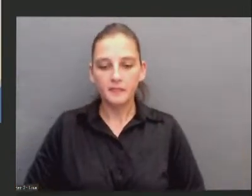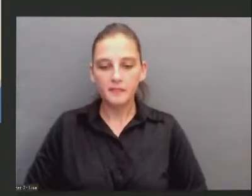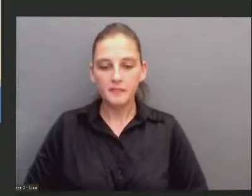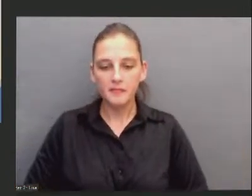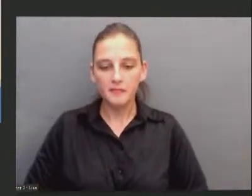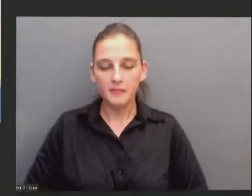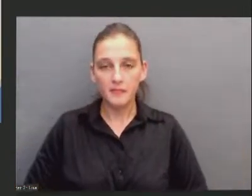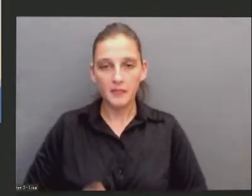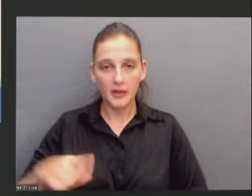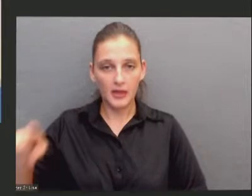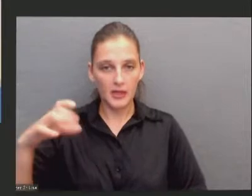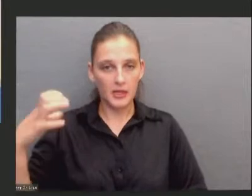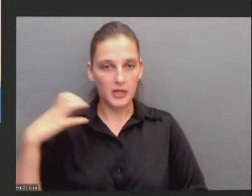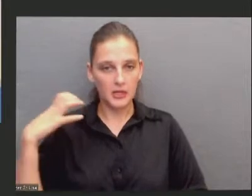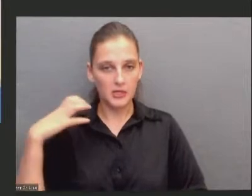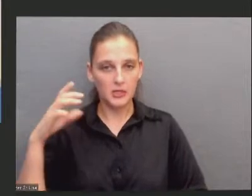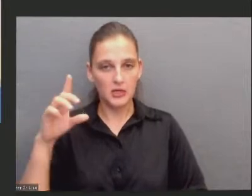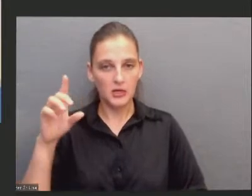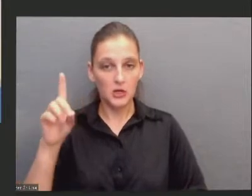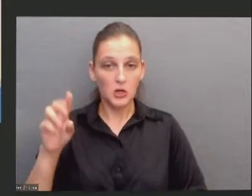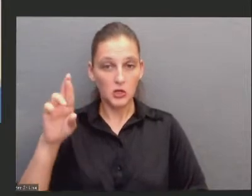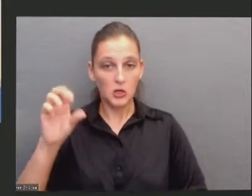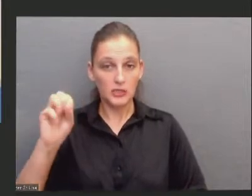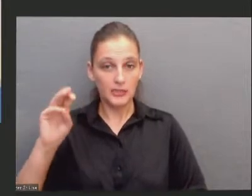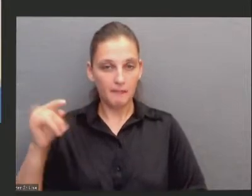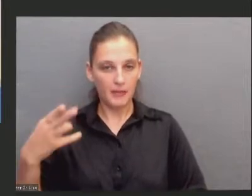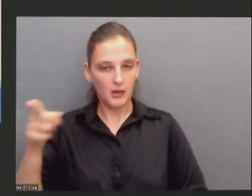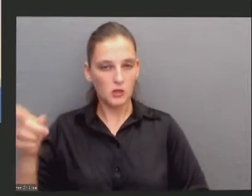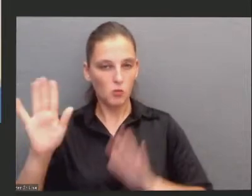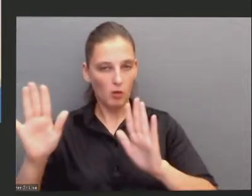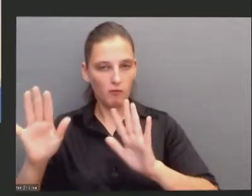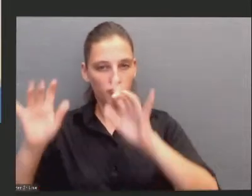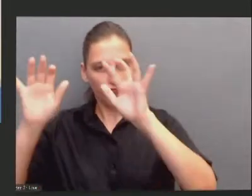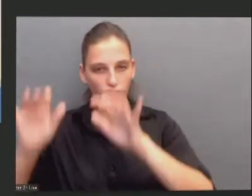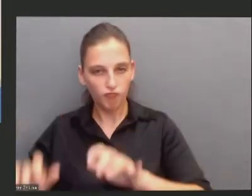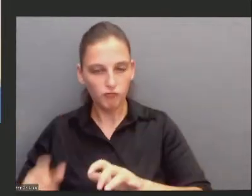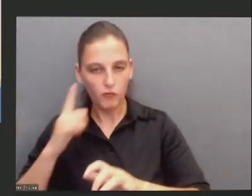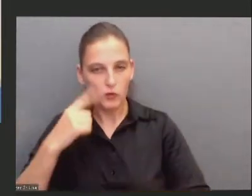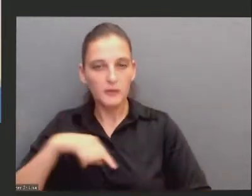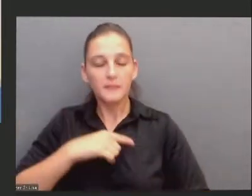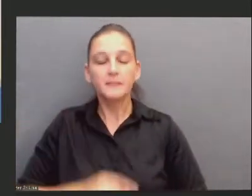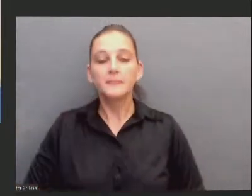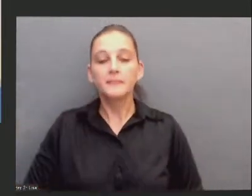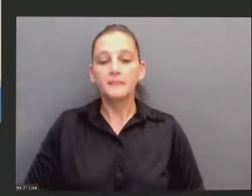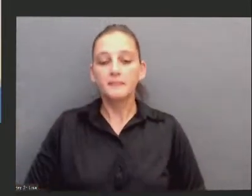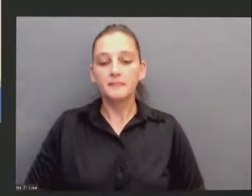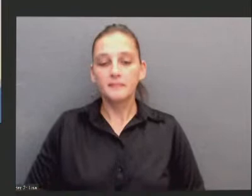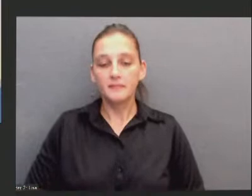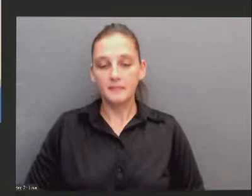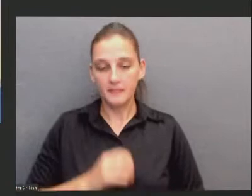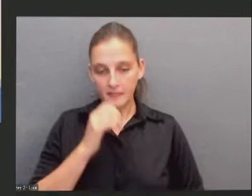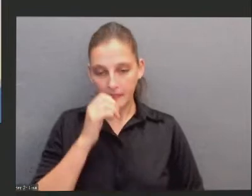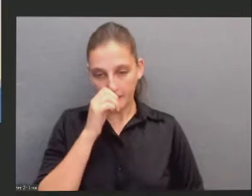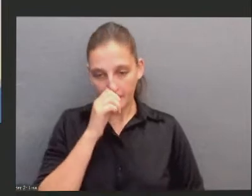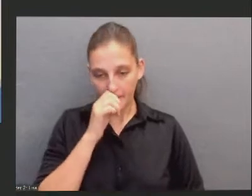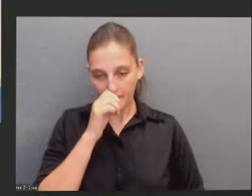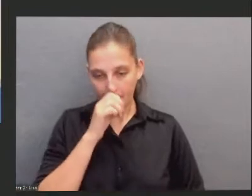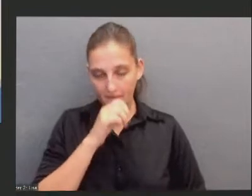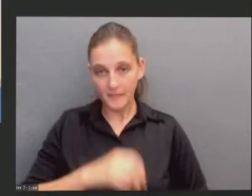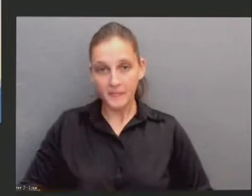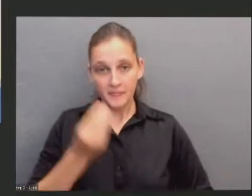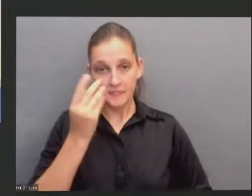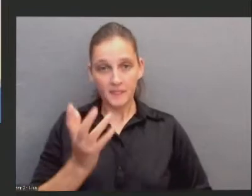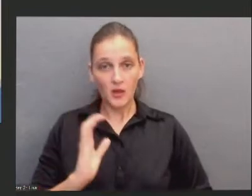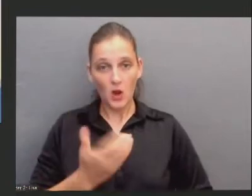our chair, Dr. Nunez-Smith. And I just want to start, I think the overarching message to the president, the vice president,